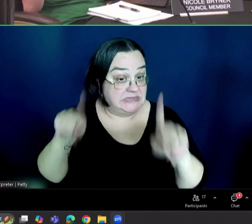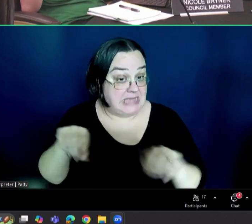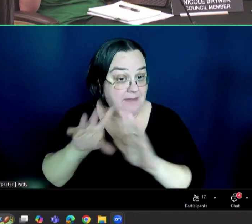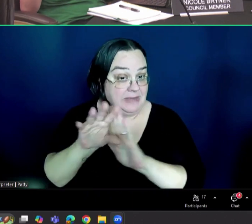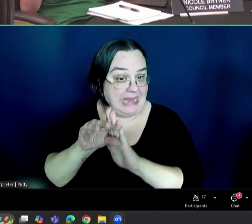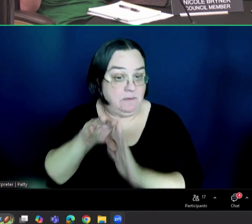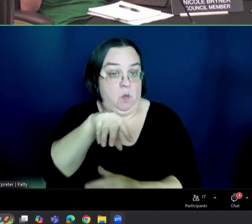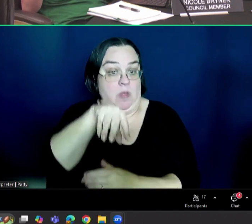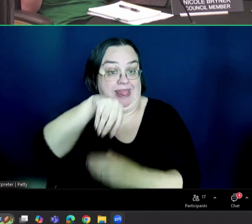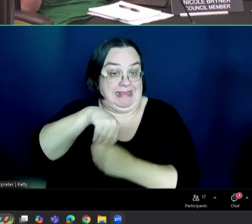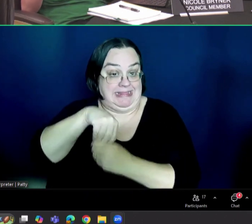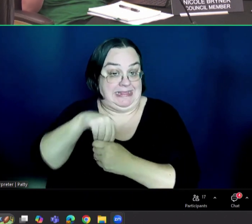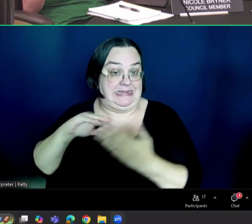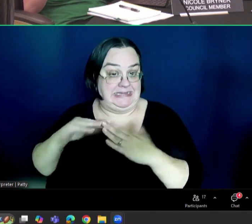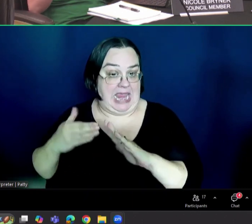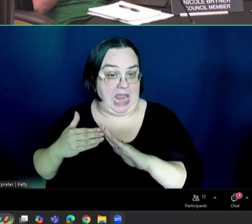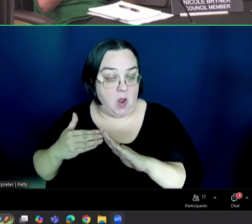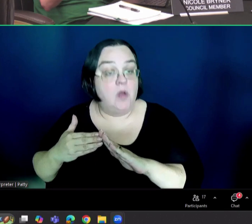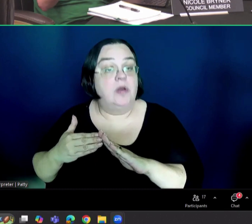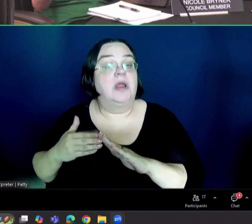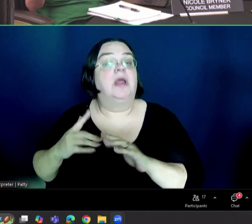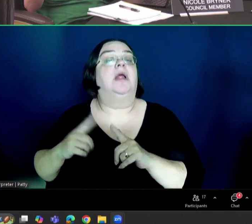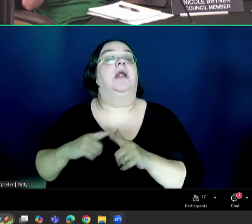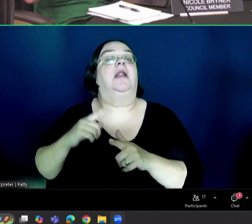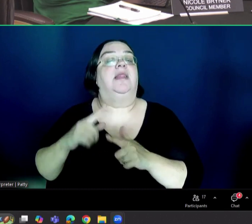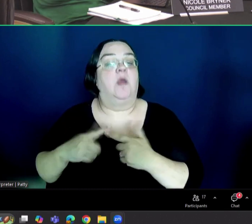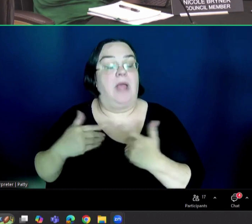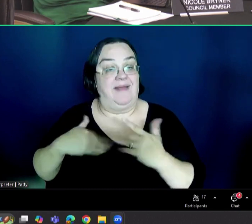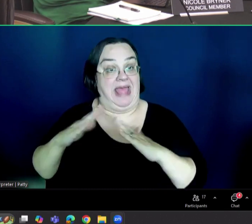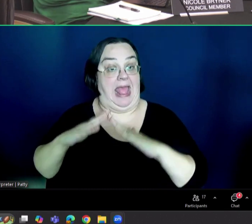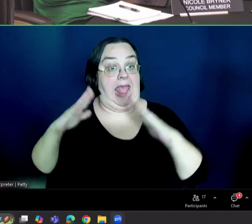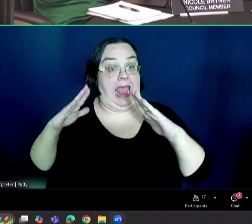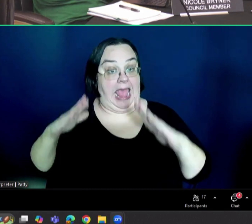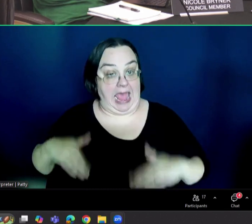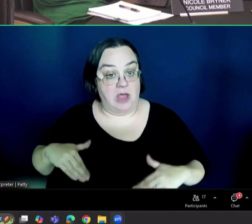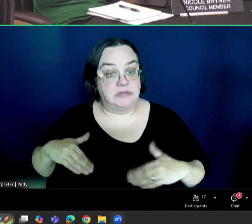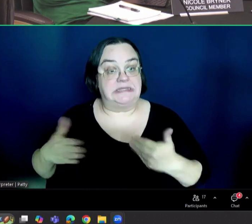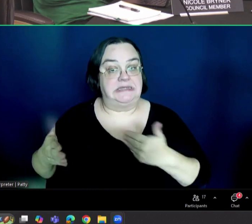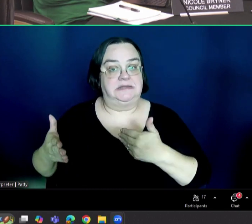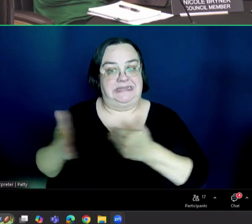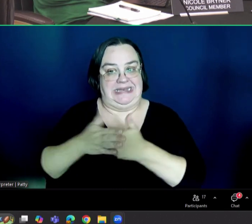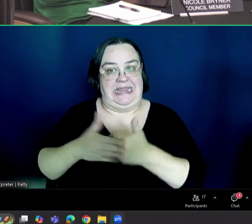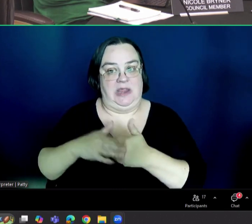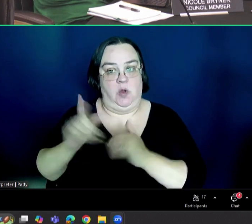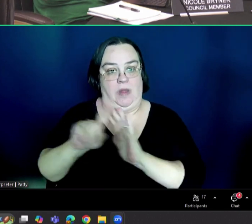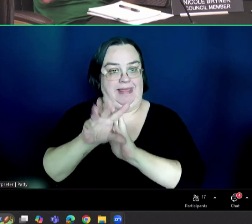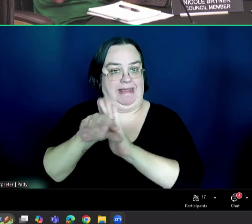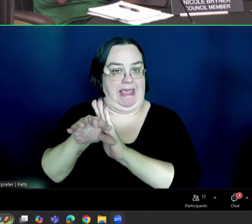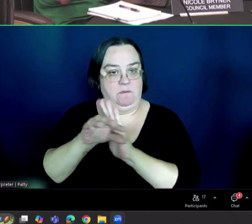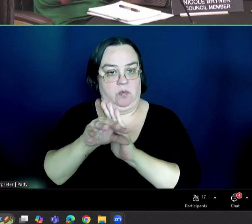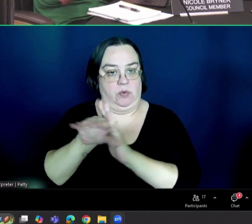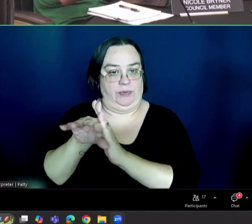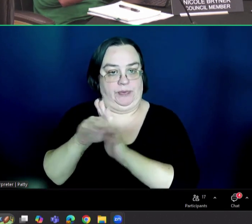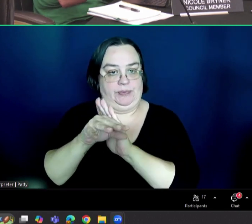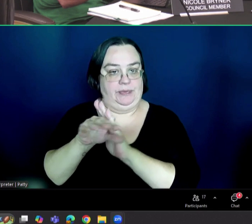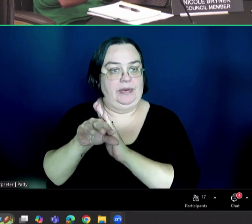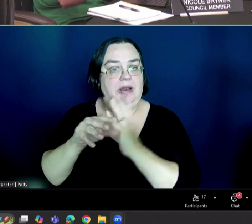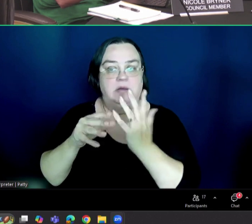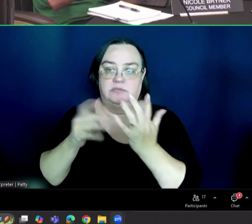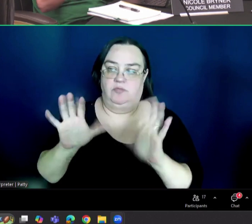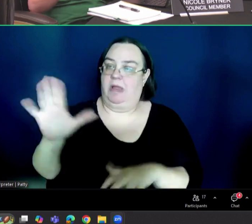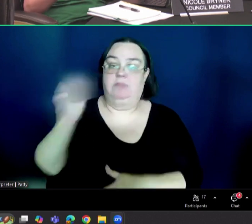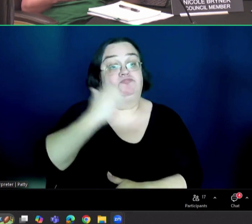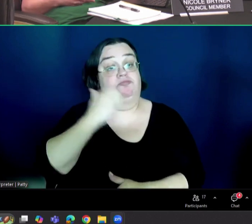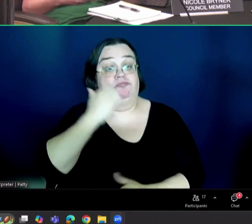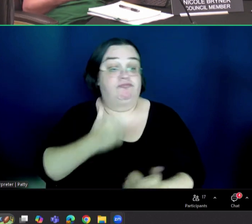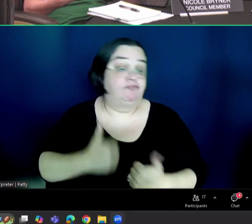town, all of a sudden we have houses within the field of view of the camera living their daily lives,